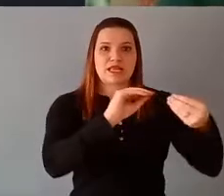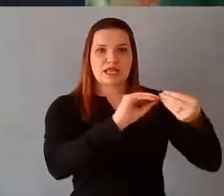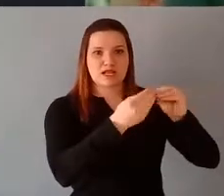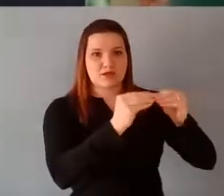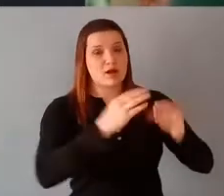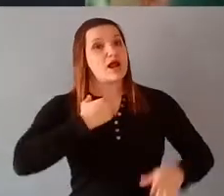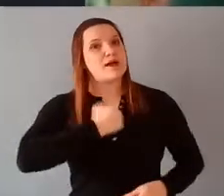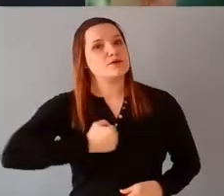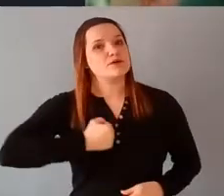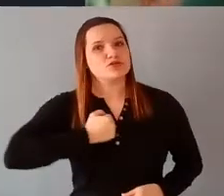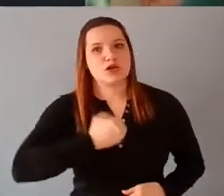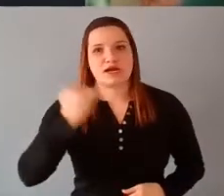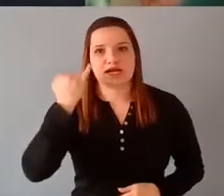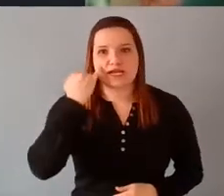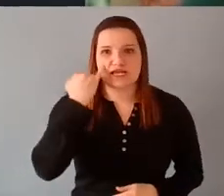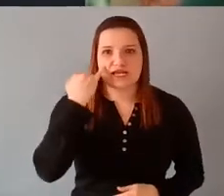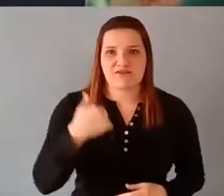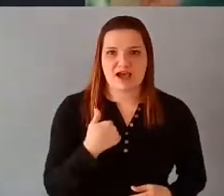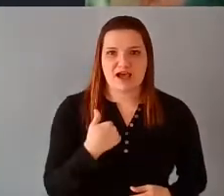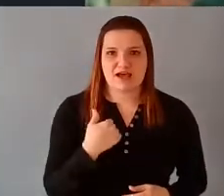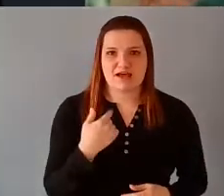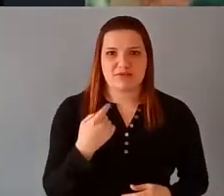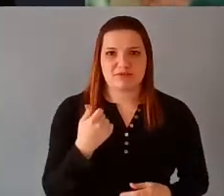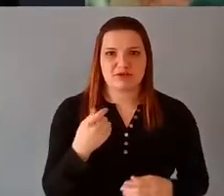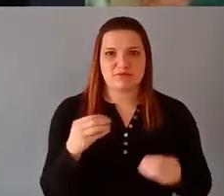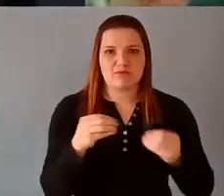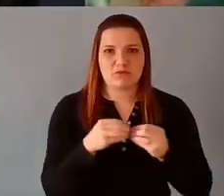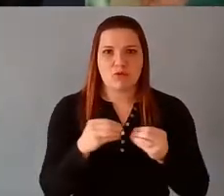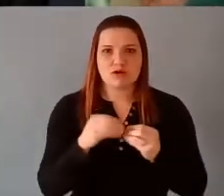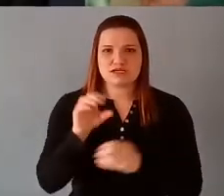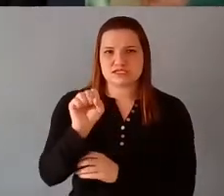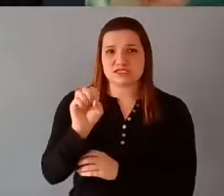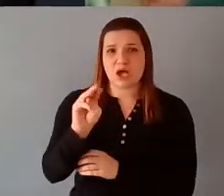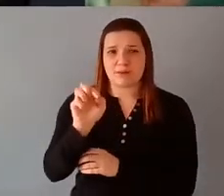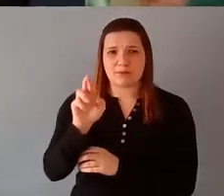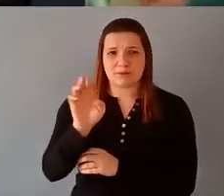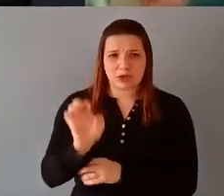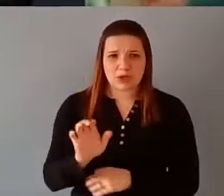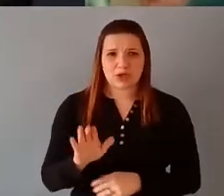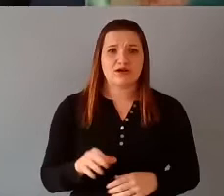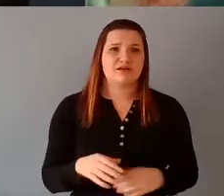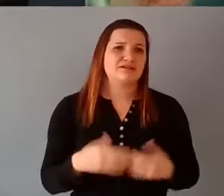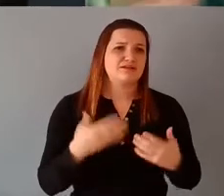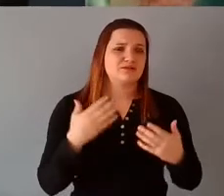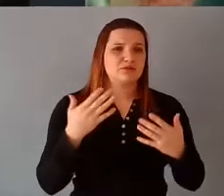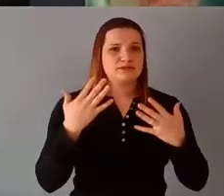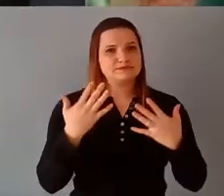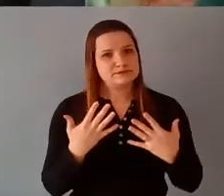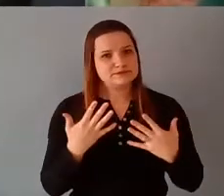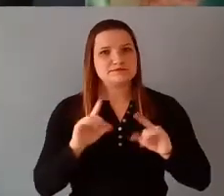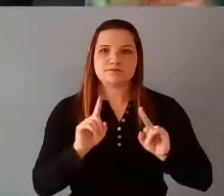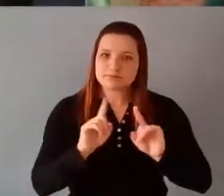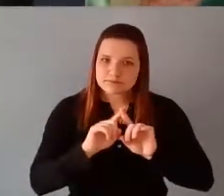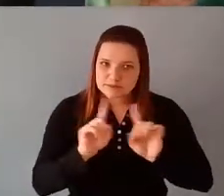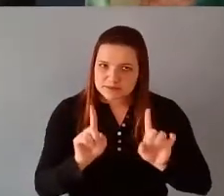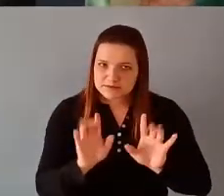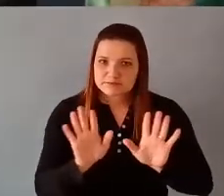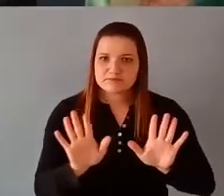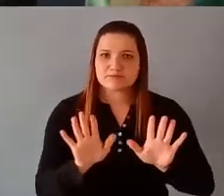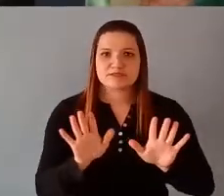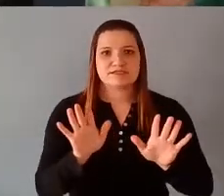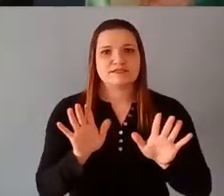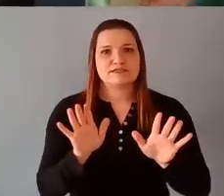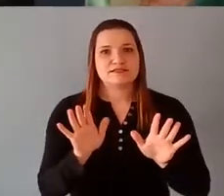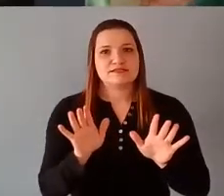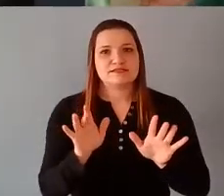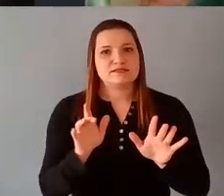I do appear a bit more somber today, but yeah, it's a bit